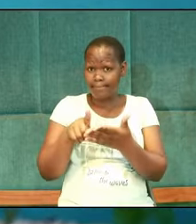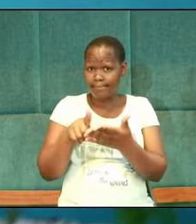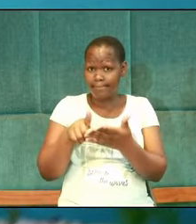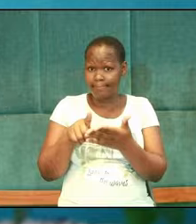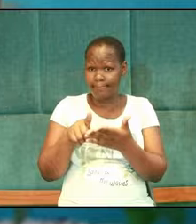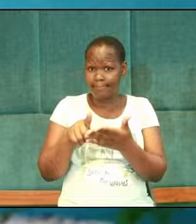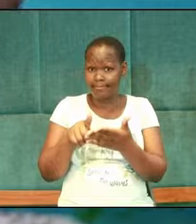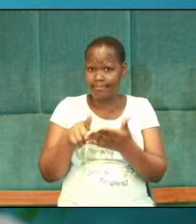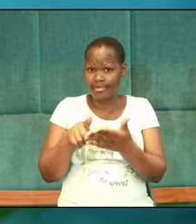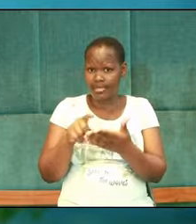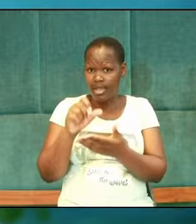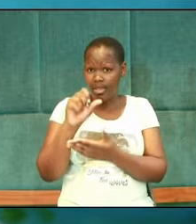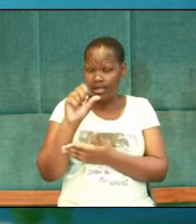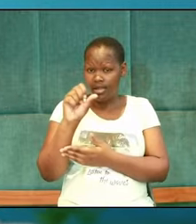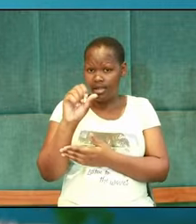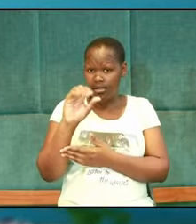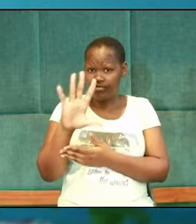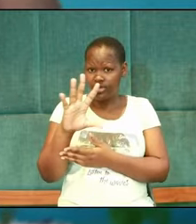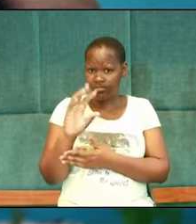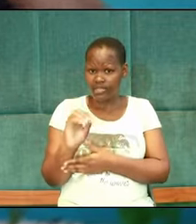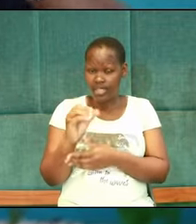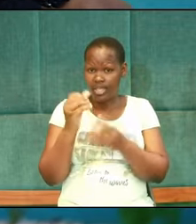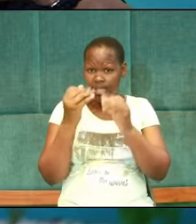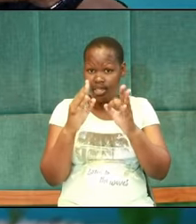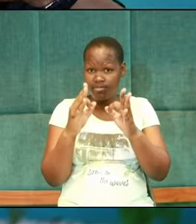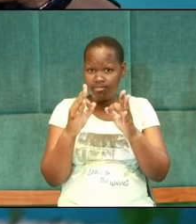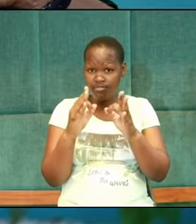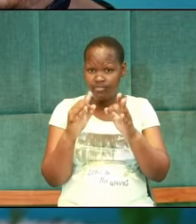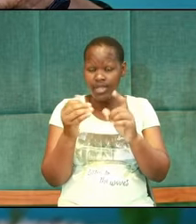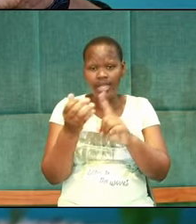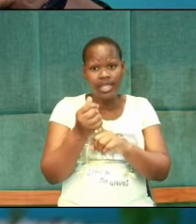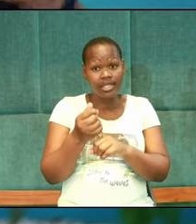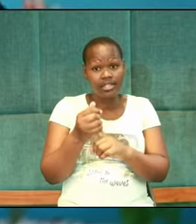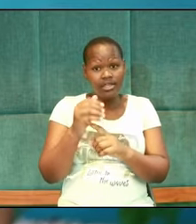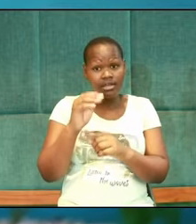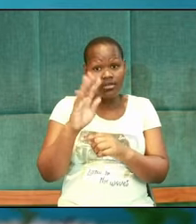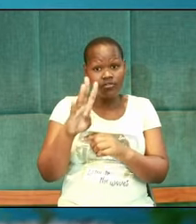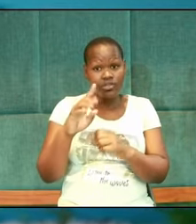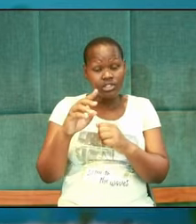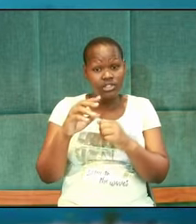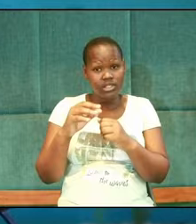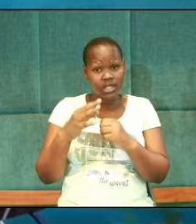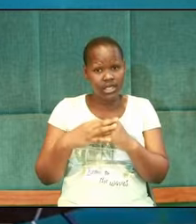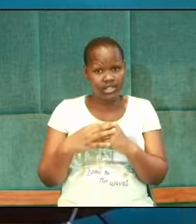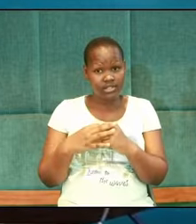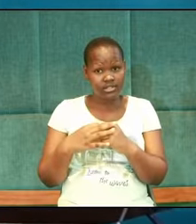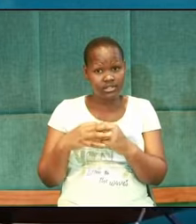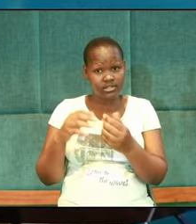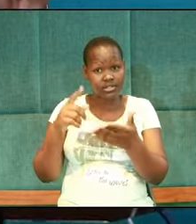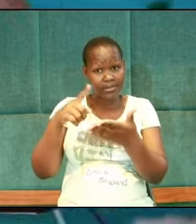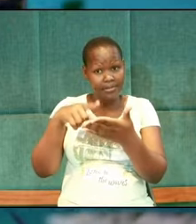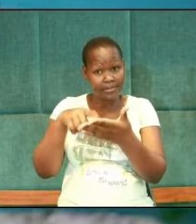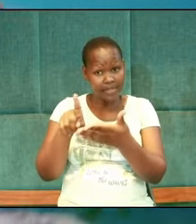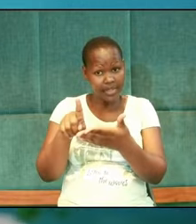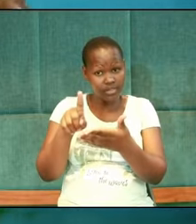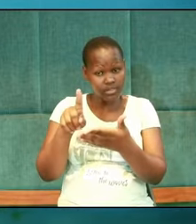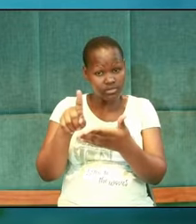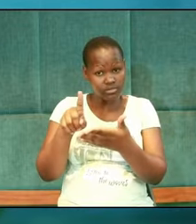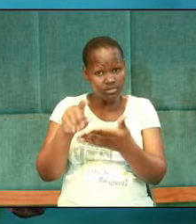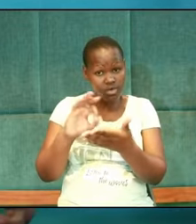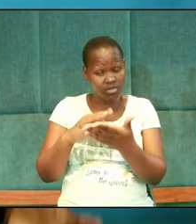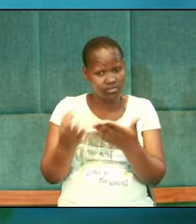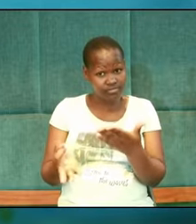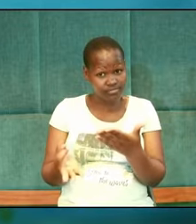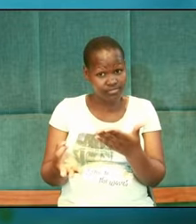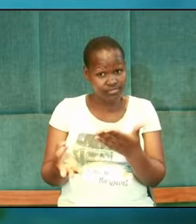get 48, have you failed or have you passed? Failed or passed? I didn't hear it. Failed or passed? The person who